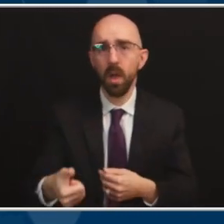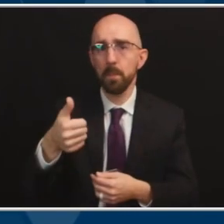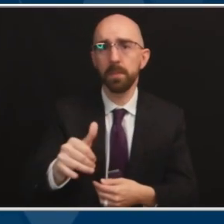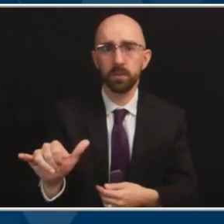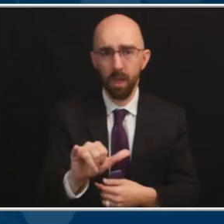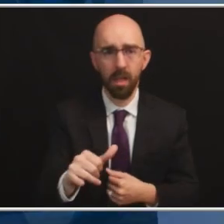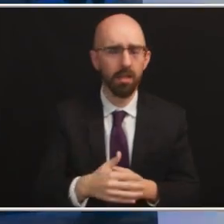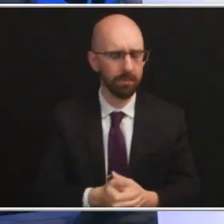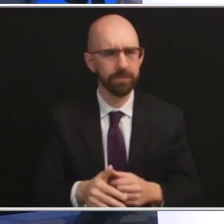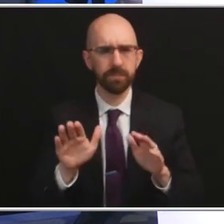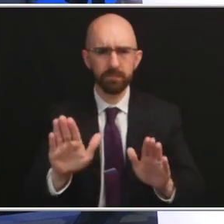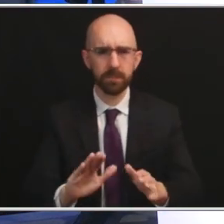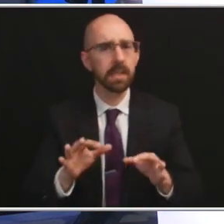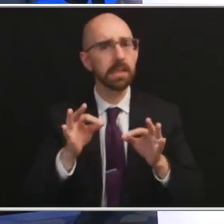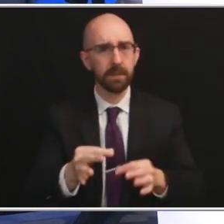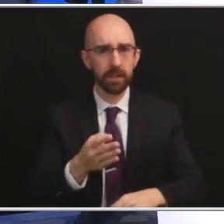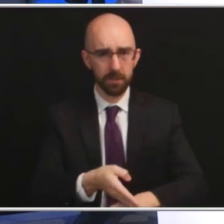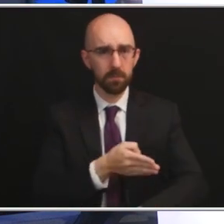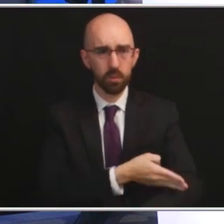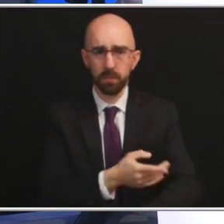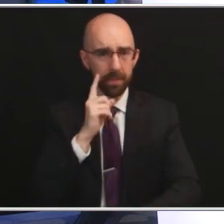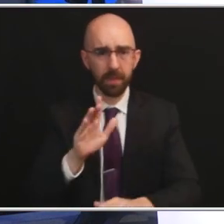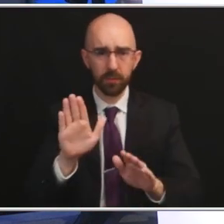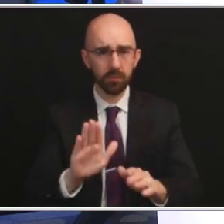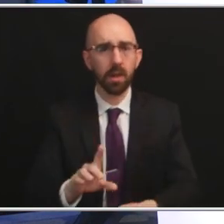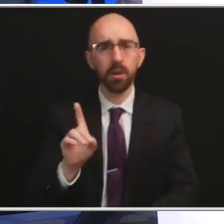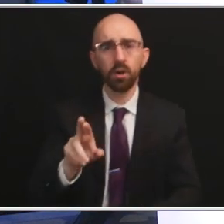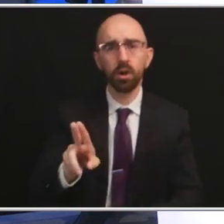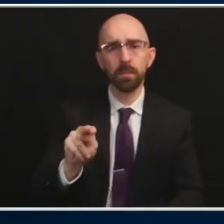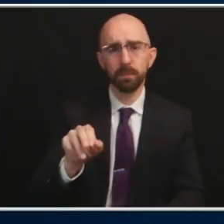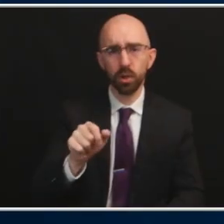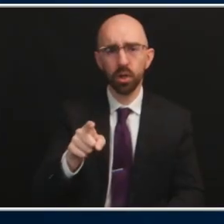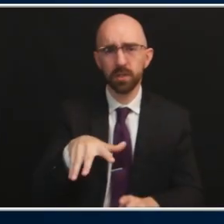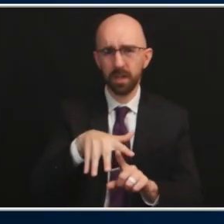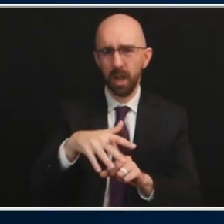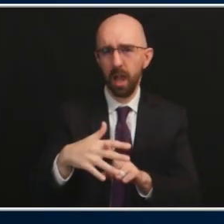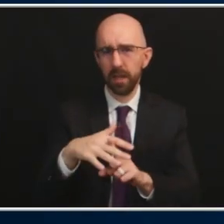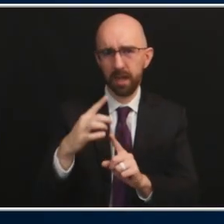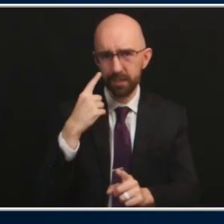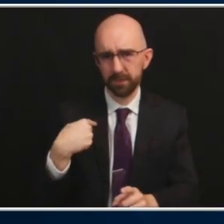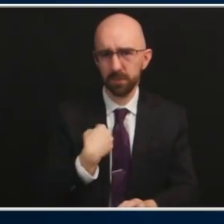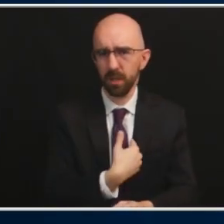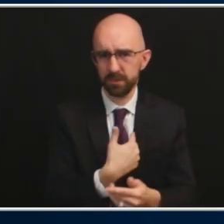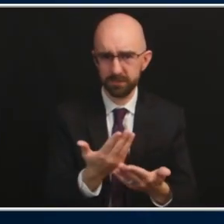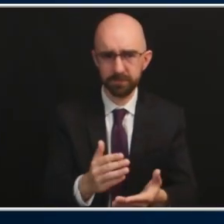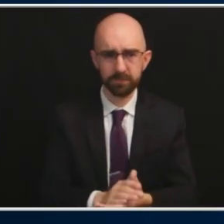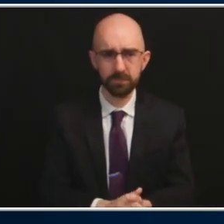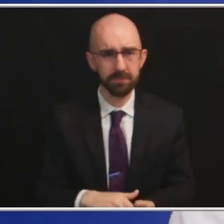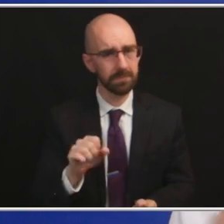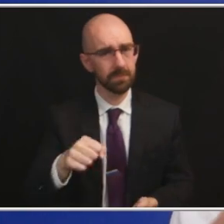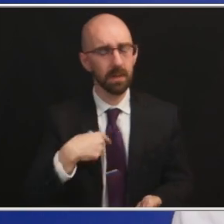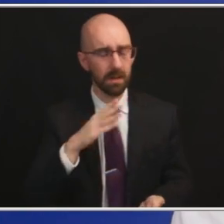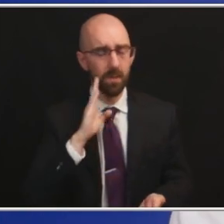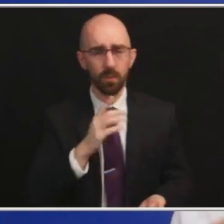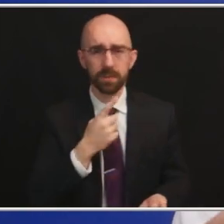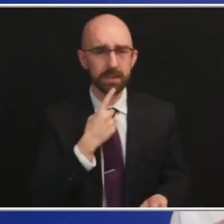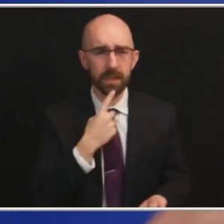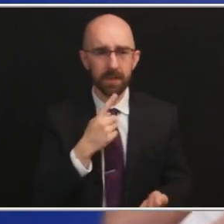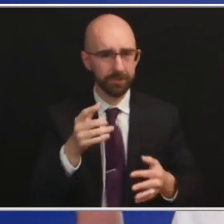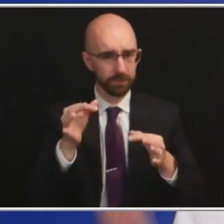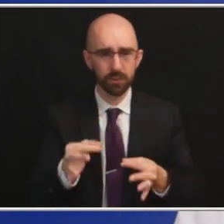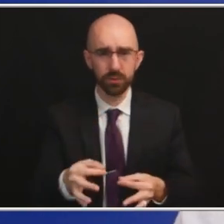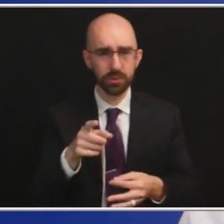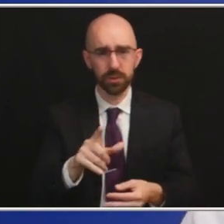incredible. Definitely improvement. I think that was great. Dr. Burns, can you put that into context for us? Yeah, I mean, I would say that for sure this is